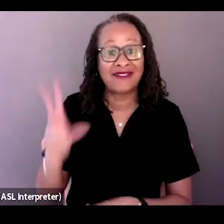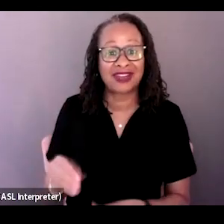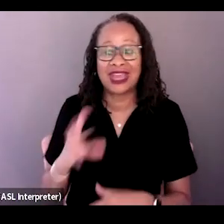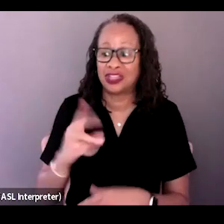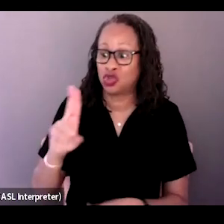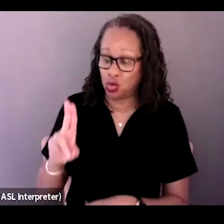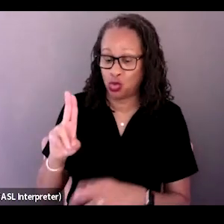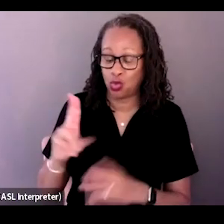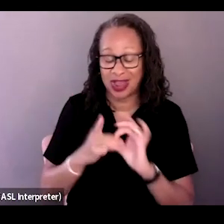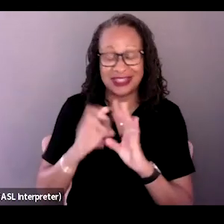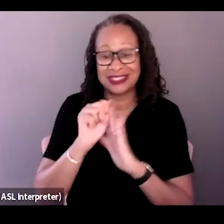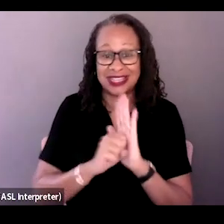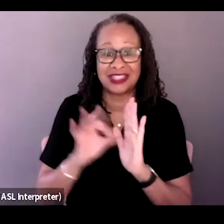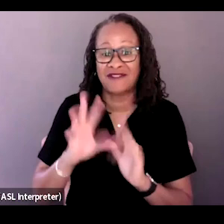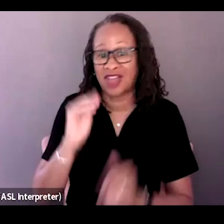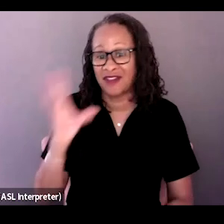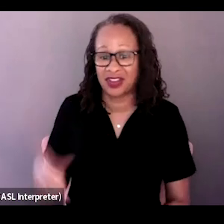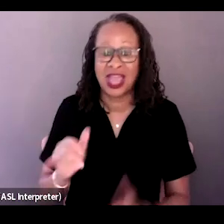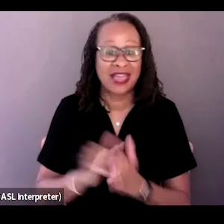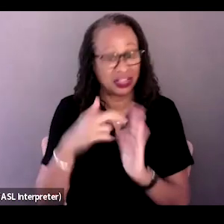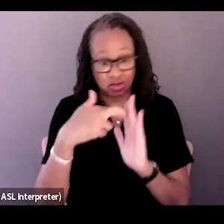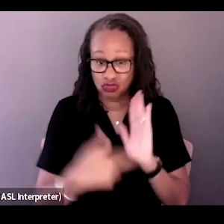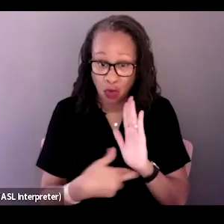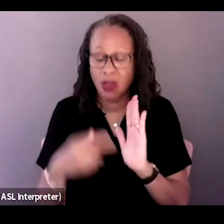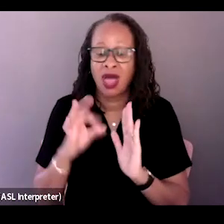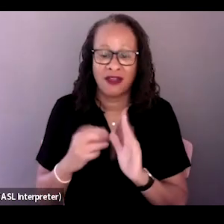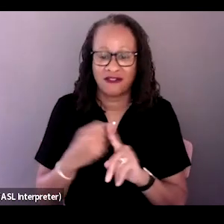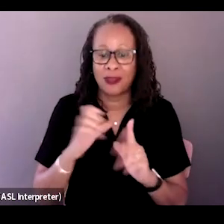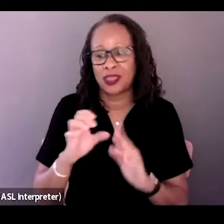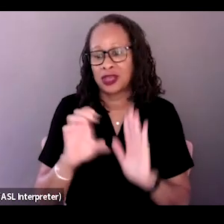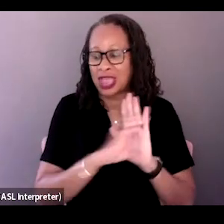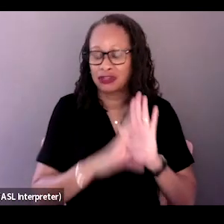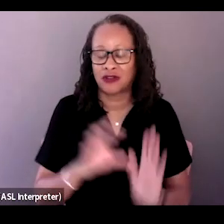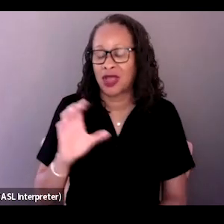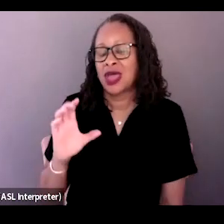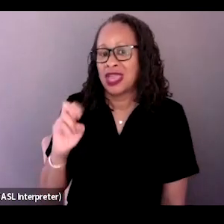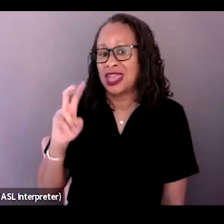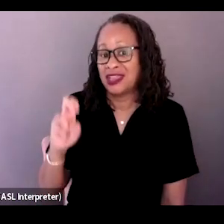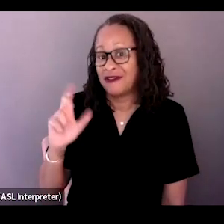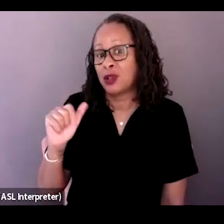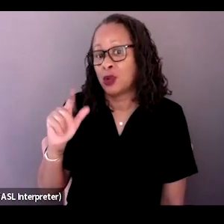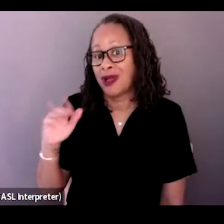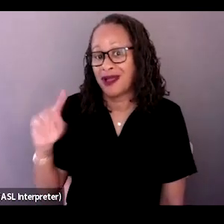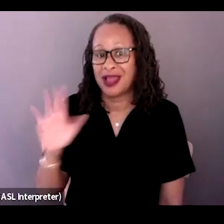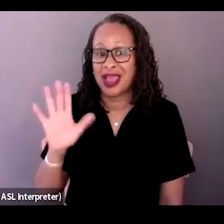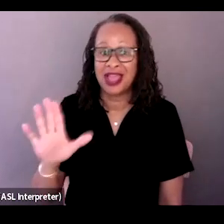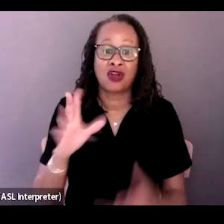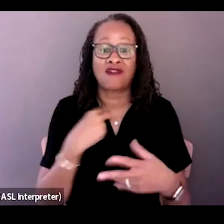Africa. Anyway, this is the role of, this is the character of André Blouin, and her voice is being narrated